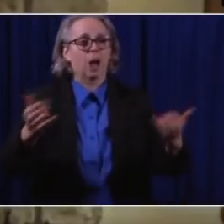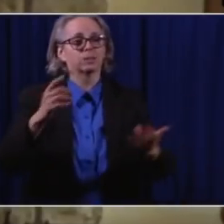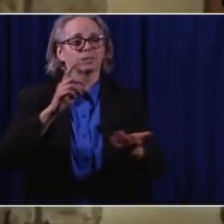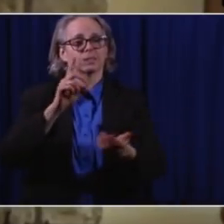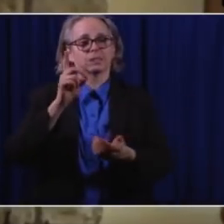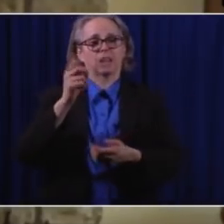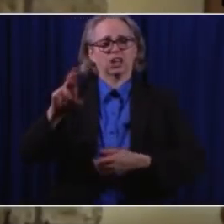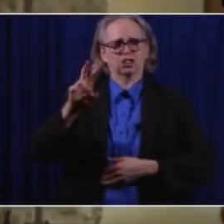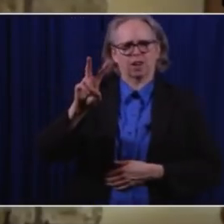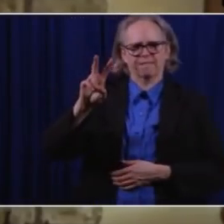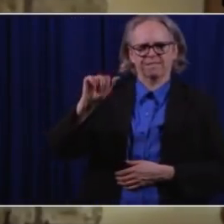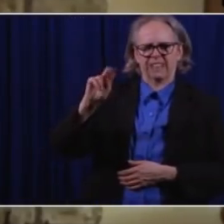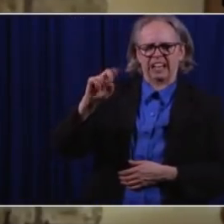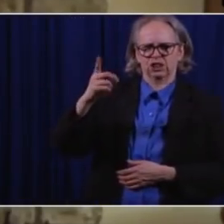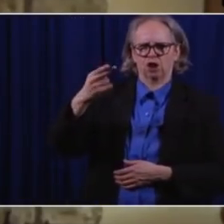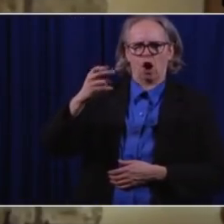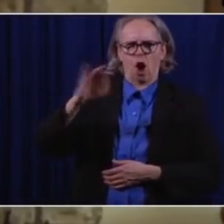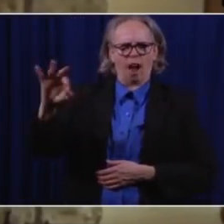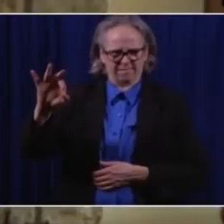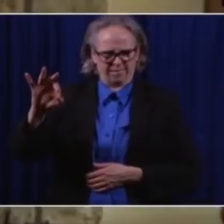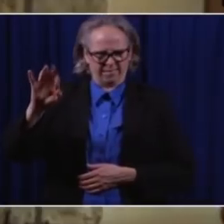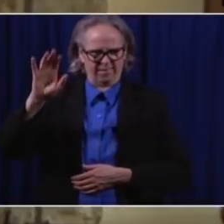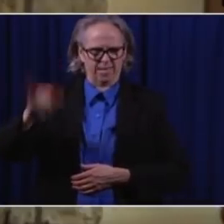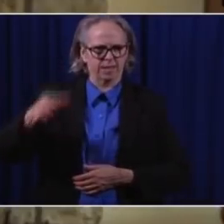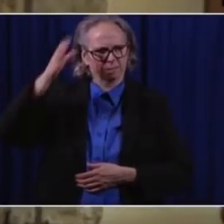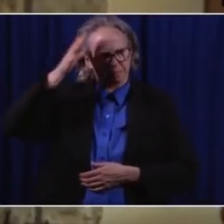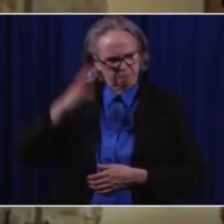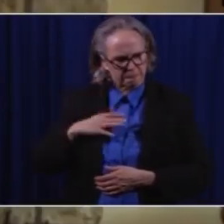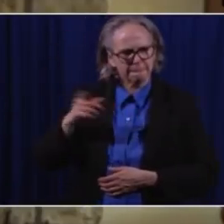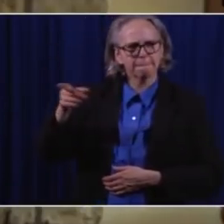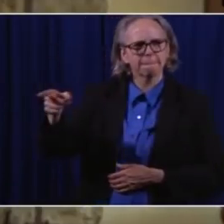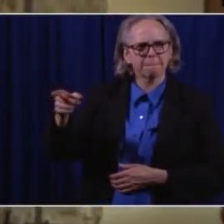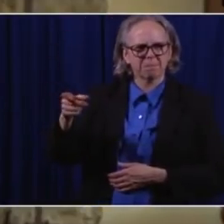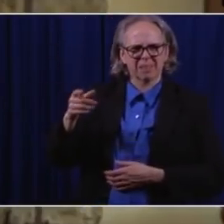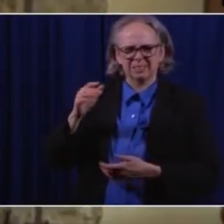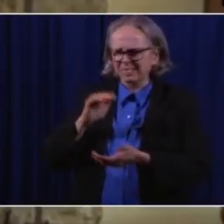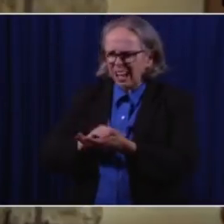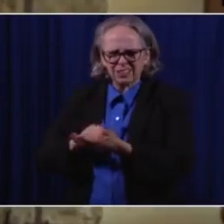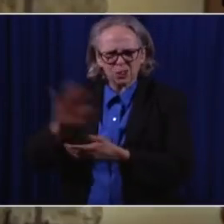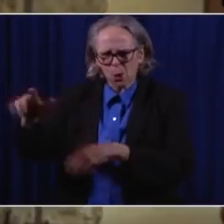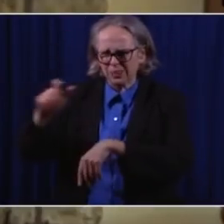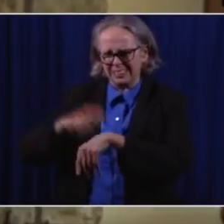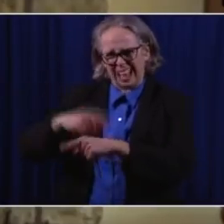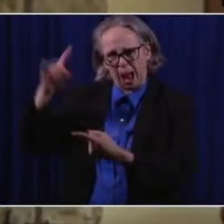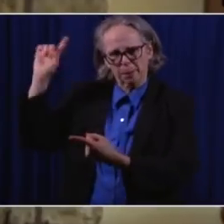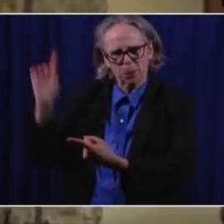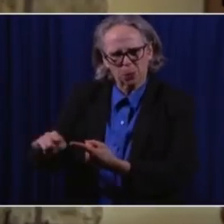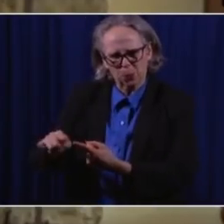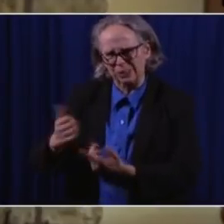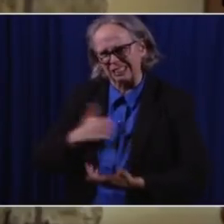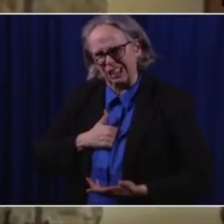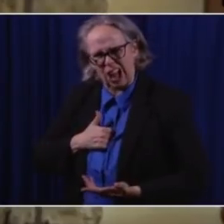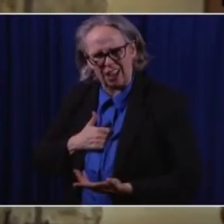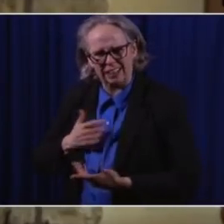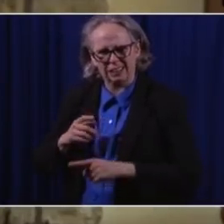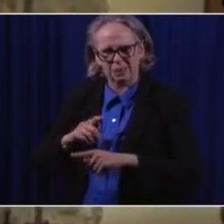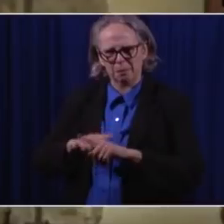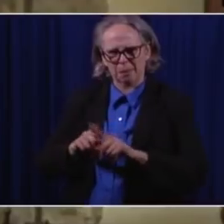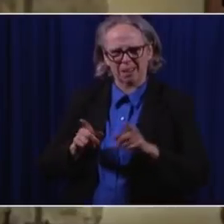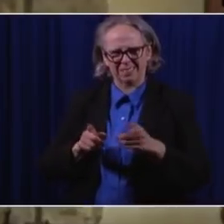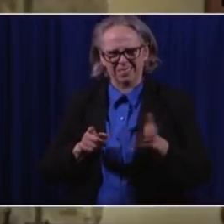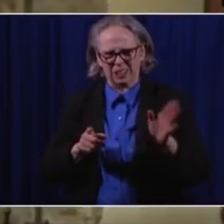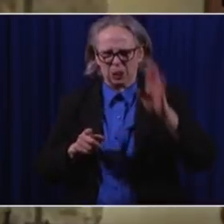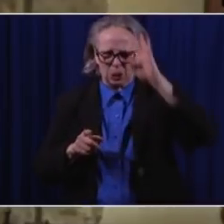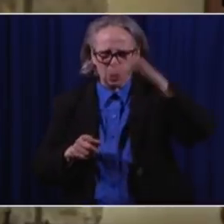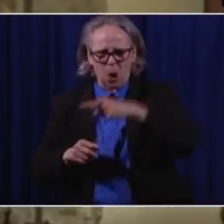And Doctor, we're not going to cut you short, but we got questions, members of the press corps, and we've gone over a